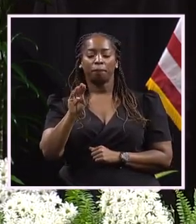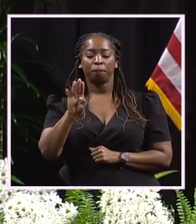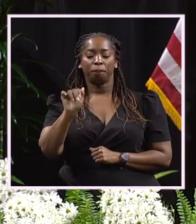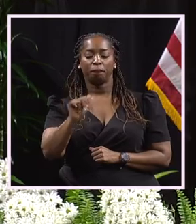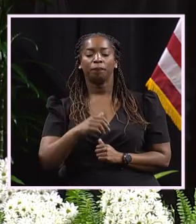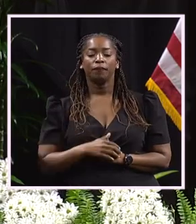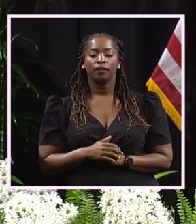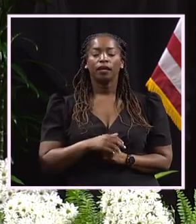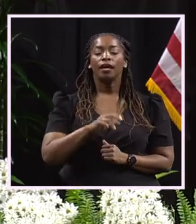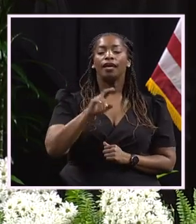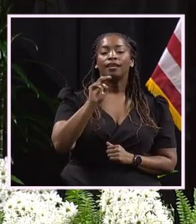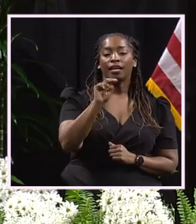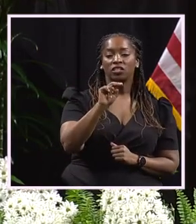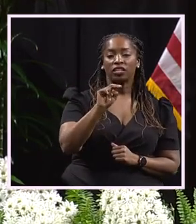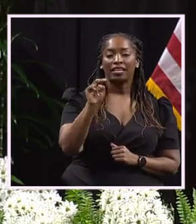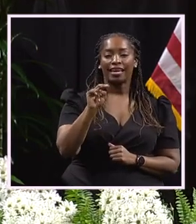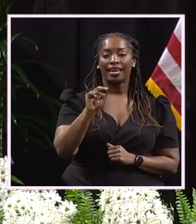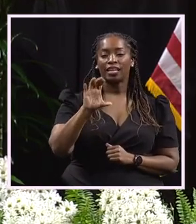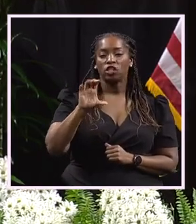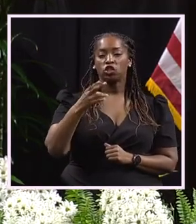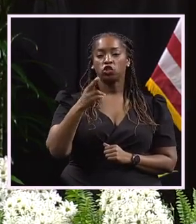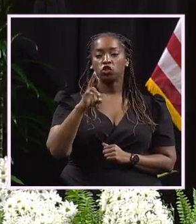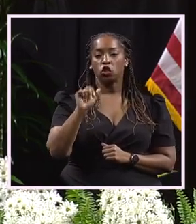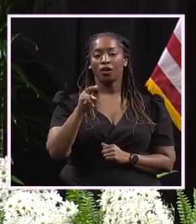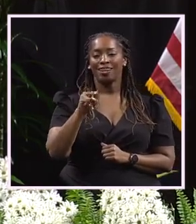Nashit N. Charnica.